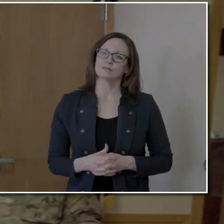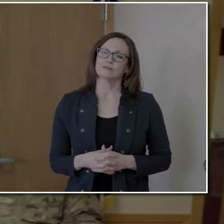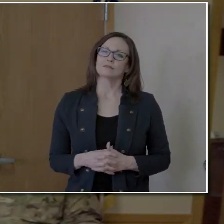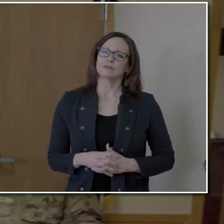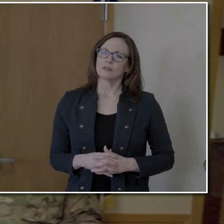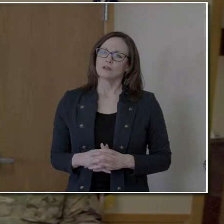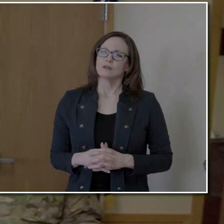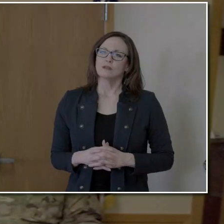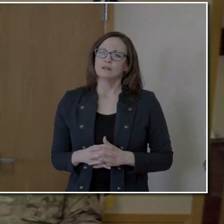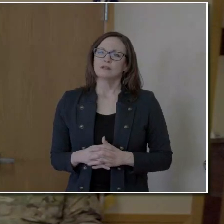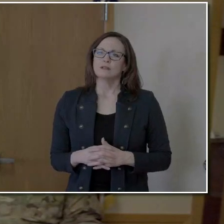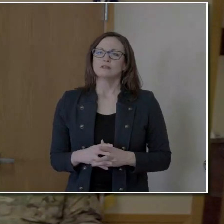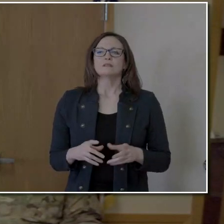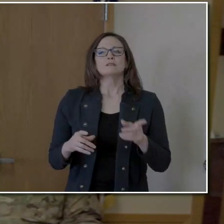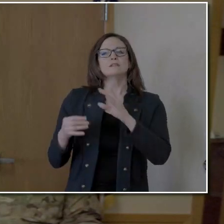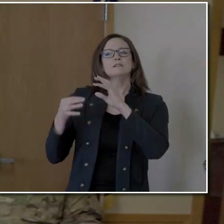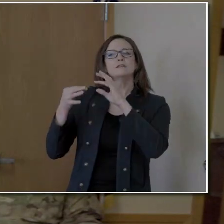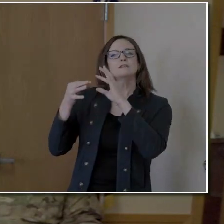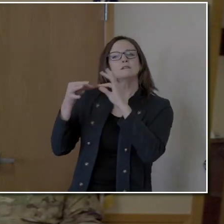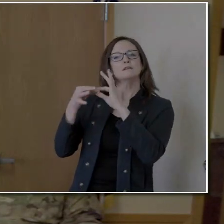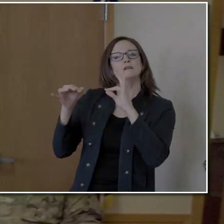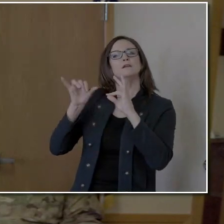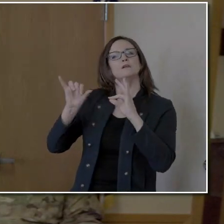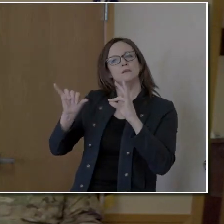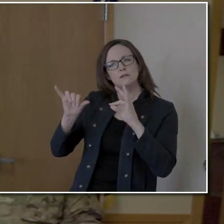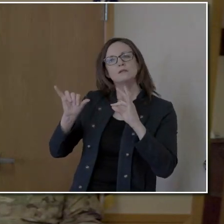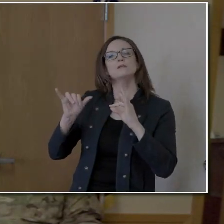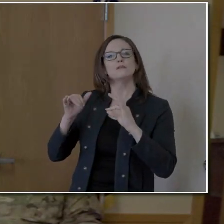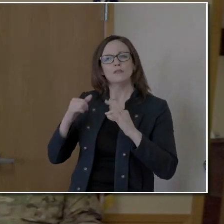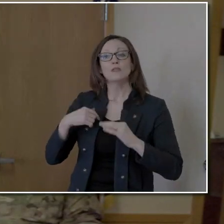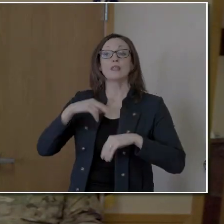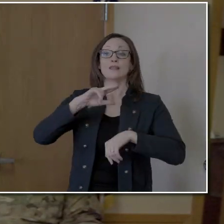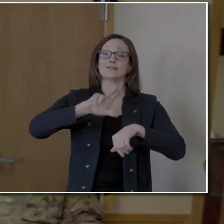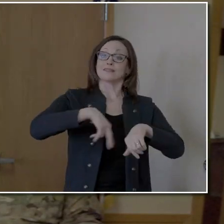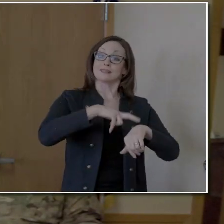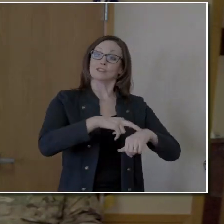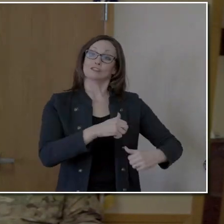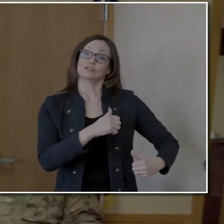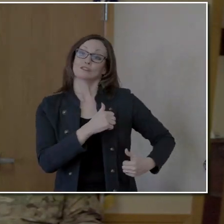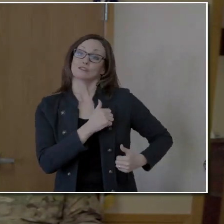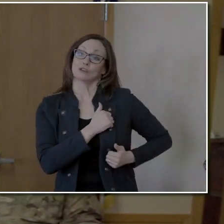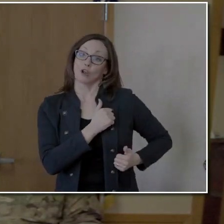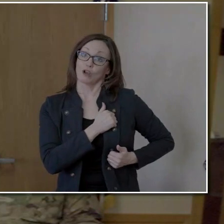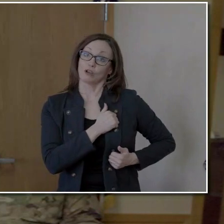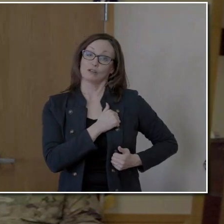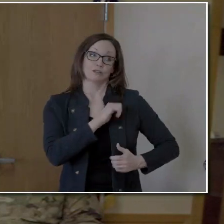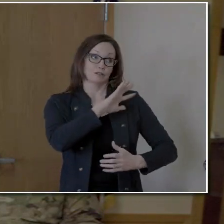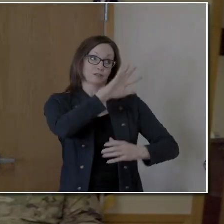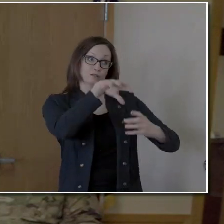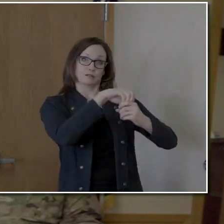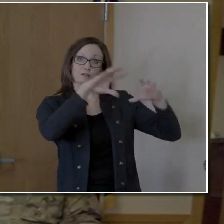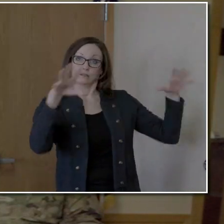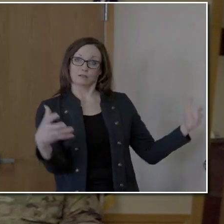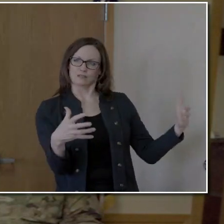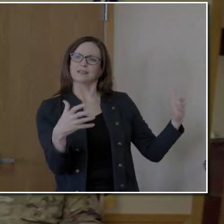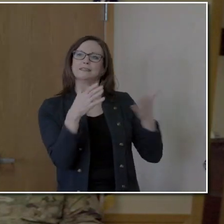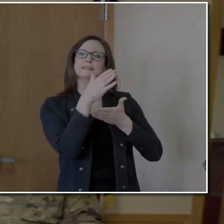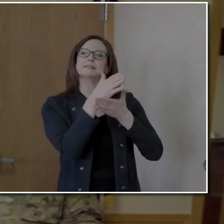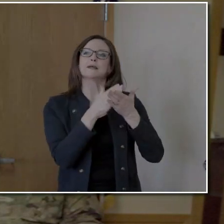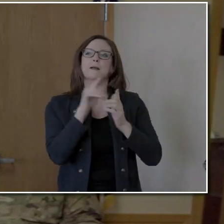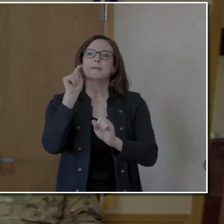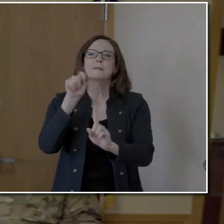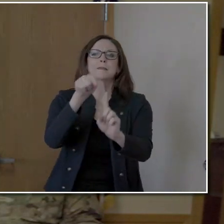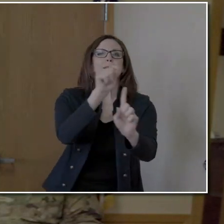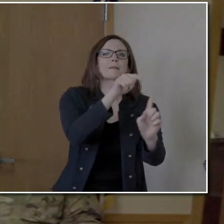bit more about that? Is it making it difficult to recruit or assign more members to